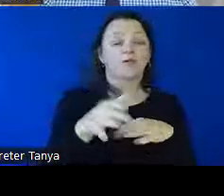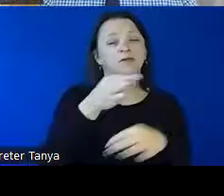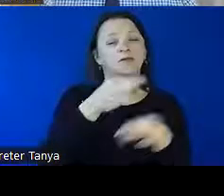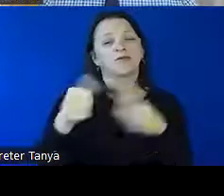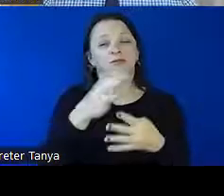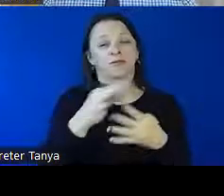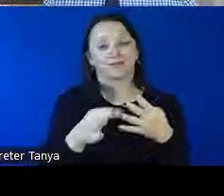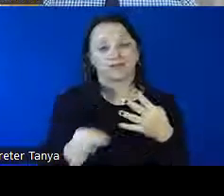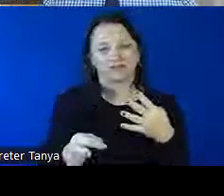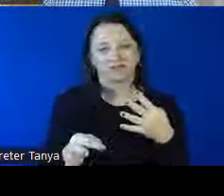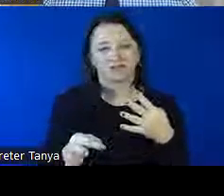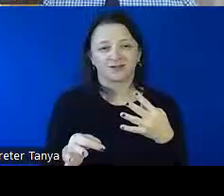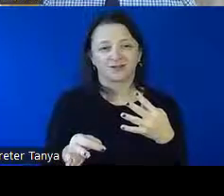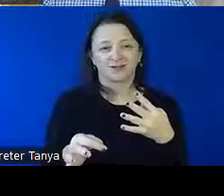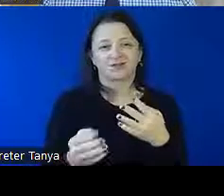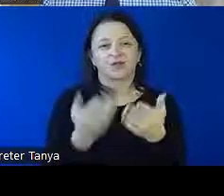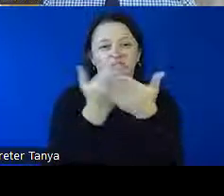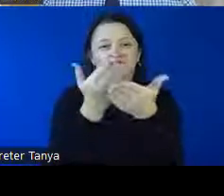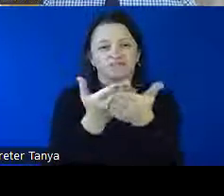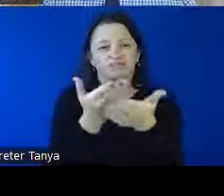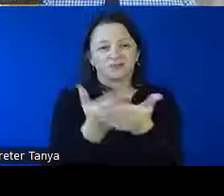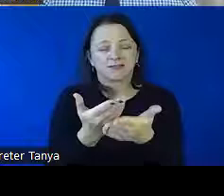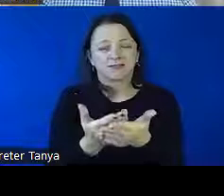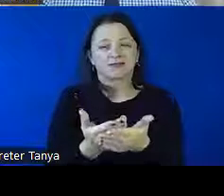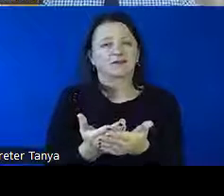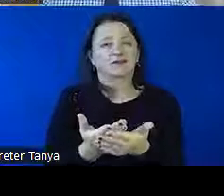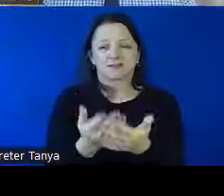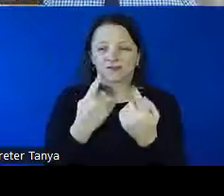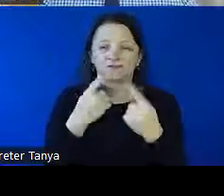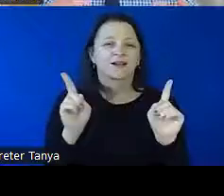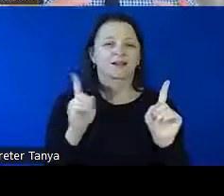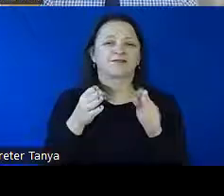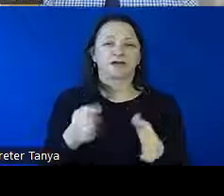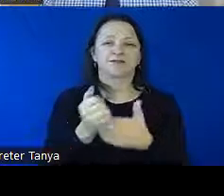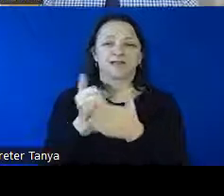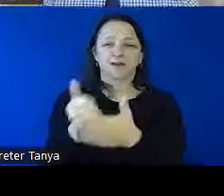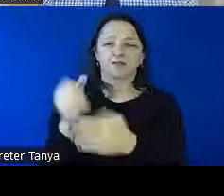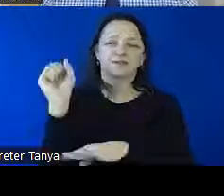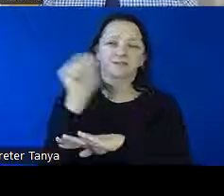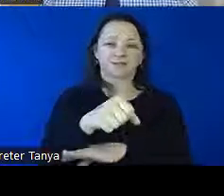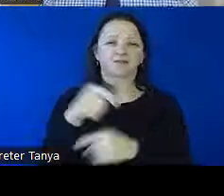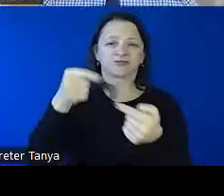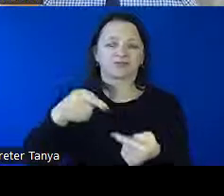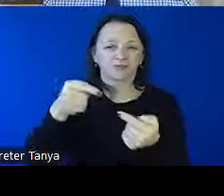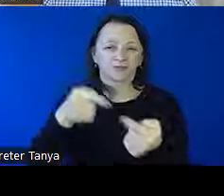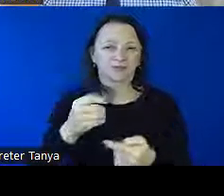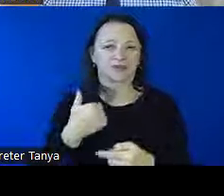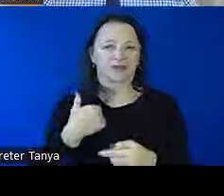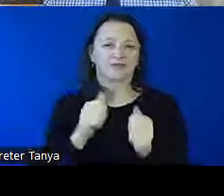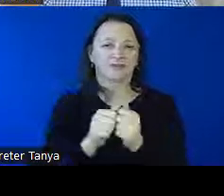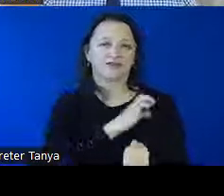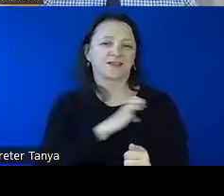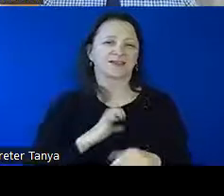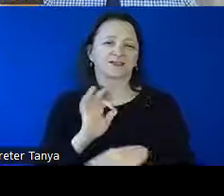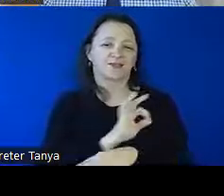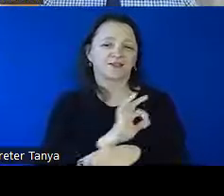using concrete ways that help them get over some difficulties that they have with executive function